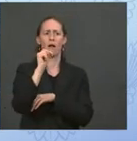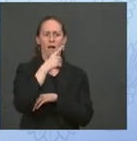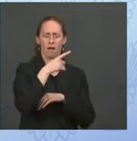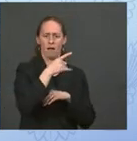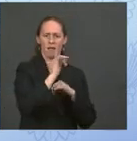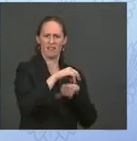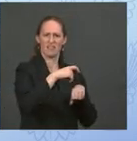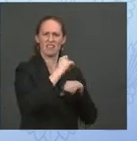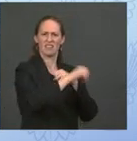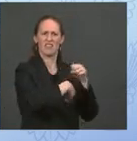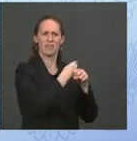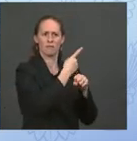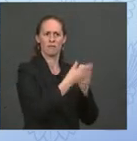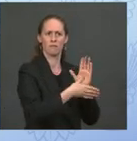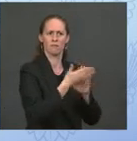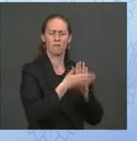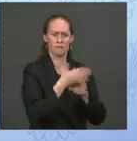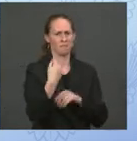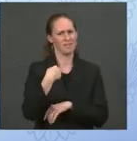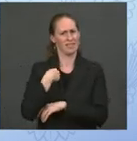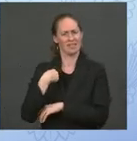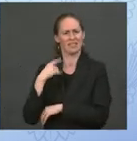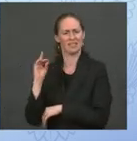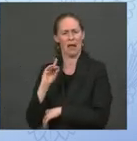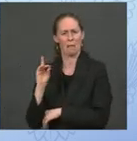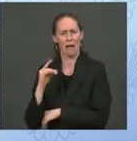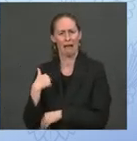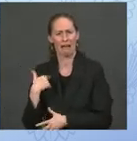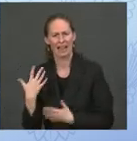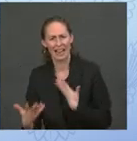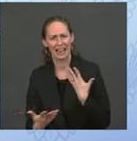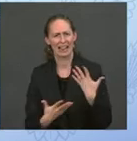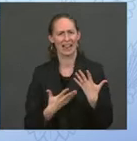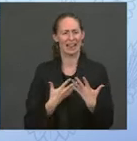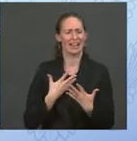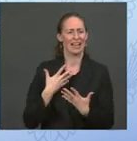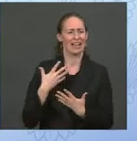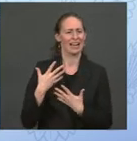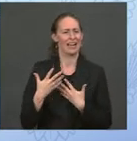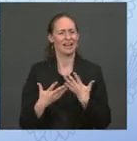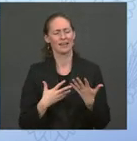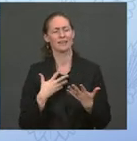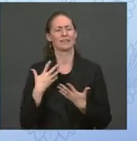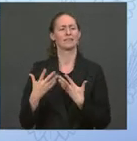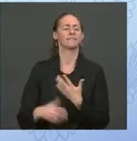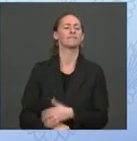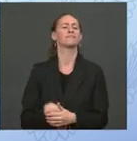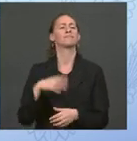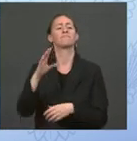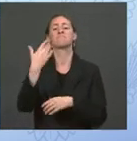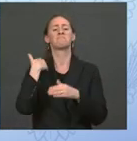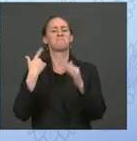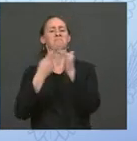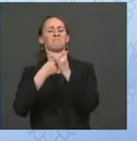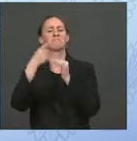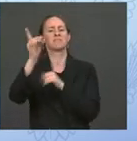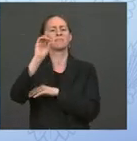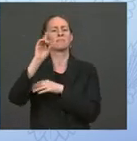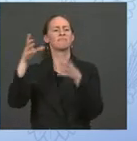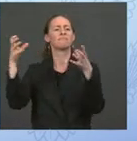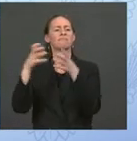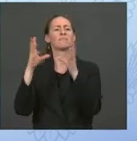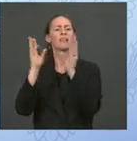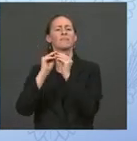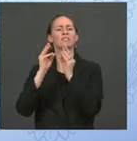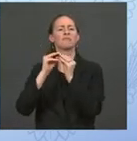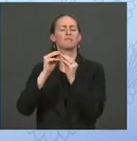and I was a Democrat. And so I showed up at a Democratic convention, an off-year convention, and